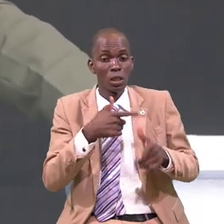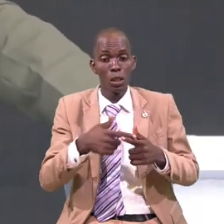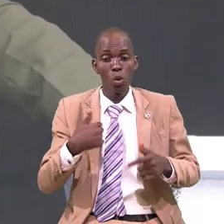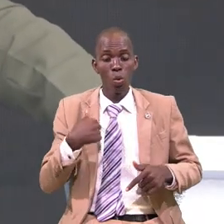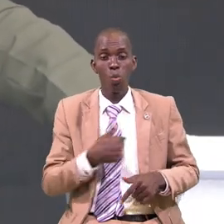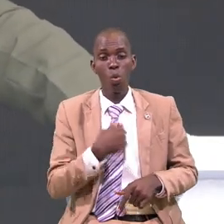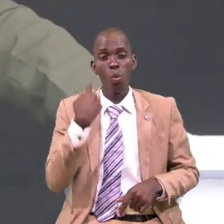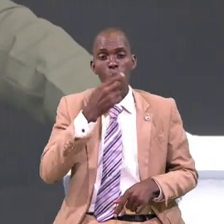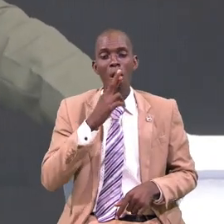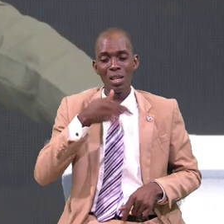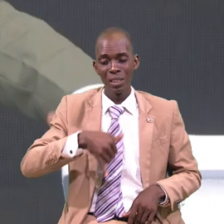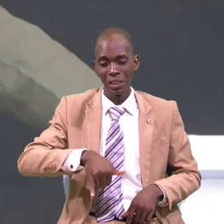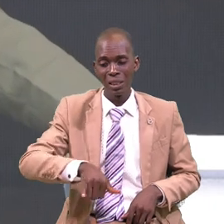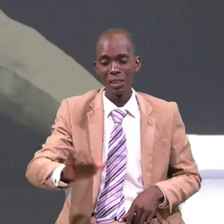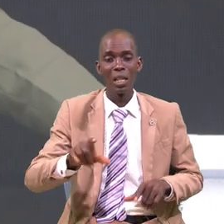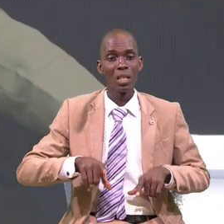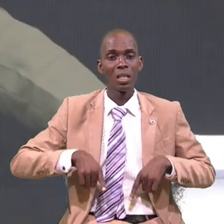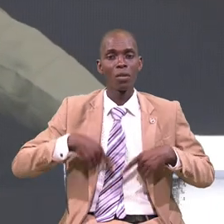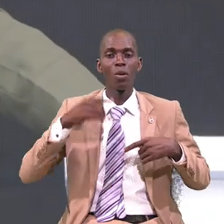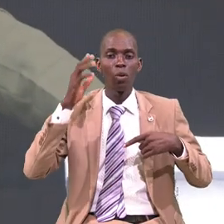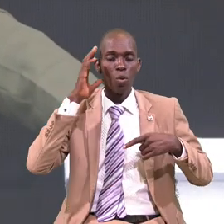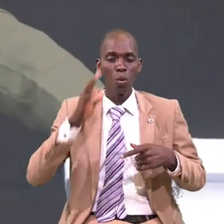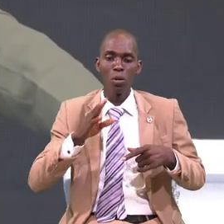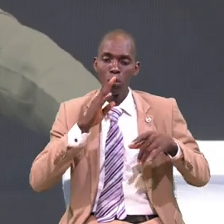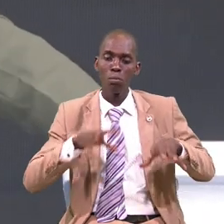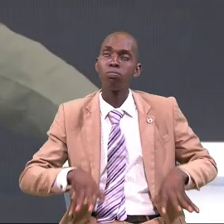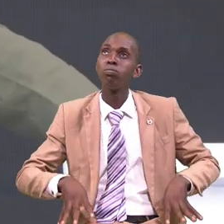be caught up together with them.